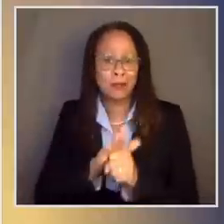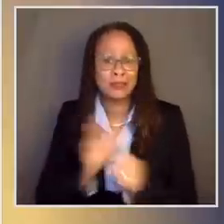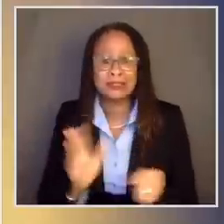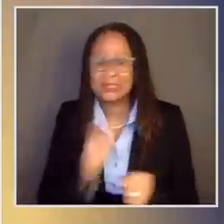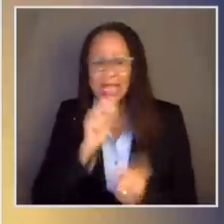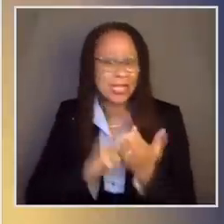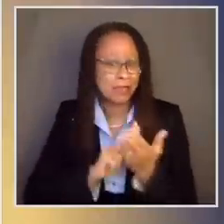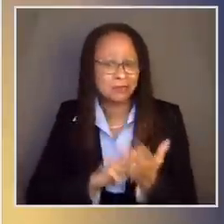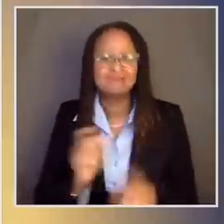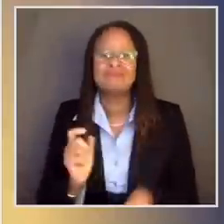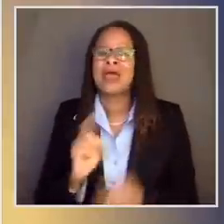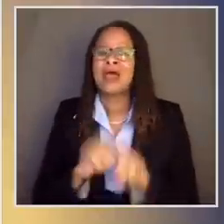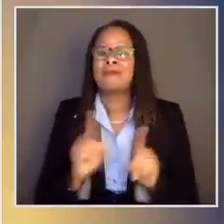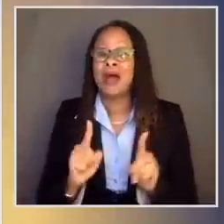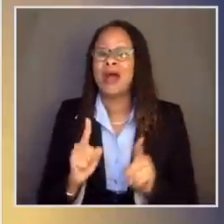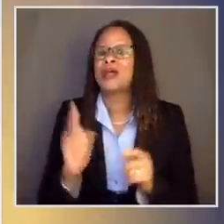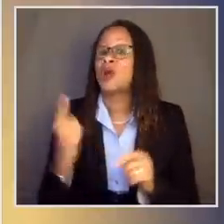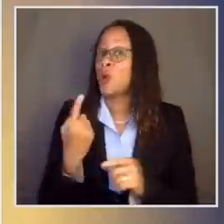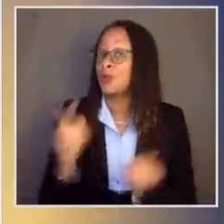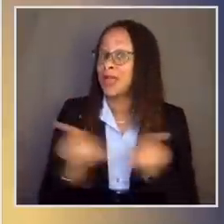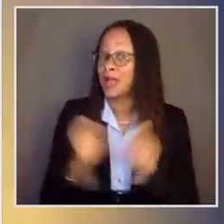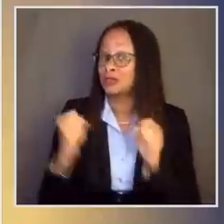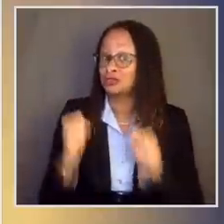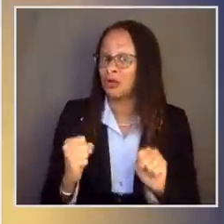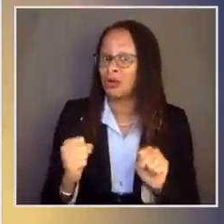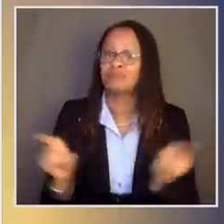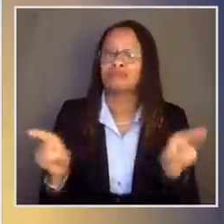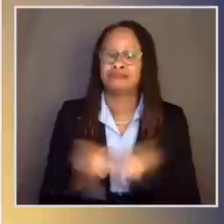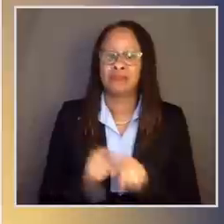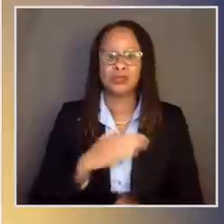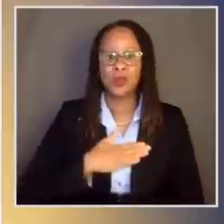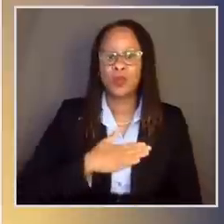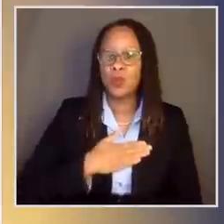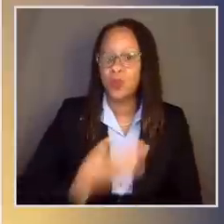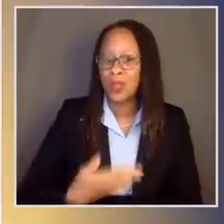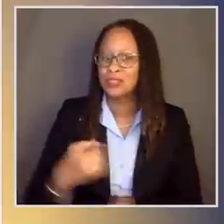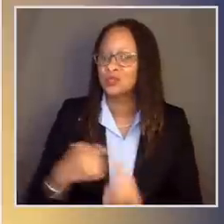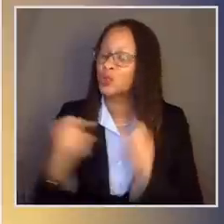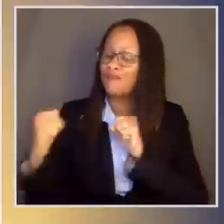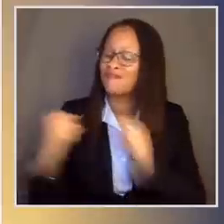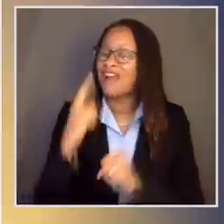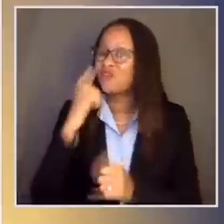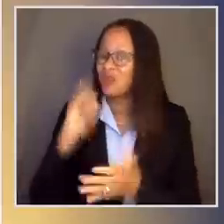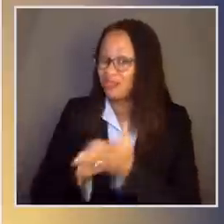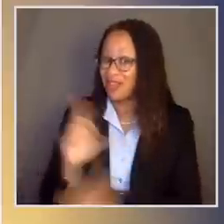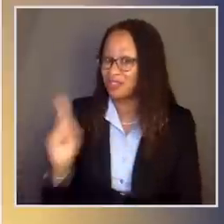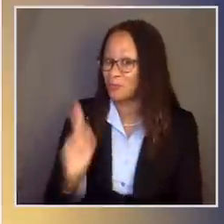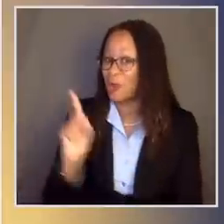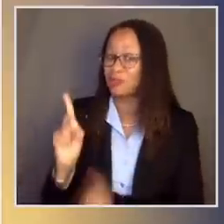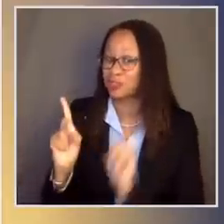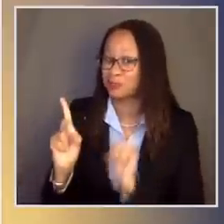is only as strong as our willingness to fight for it.